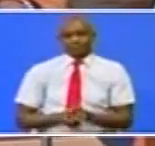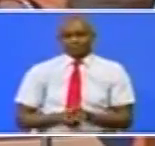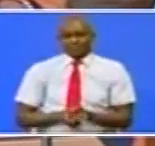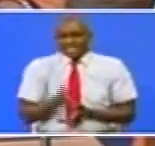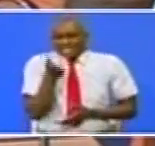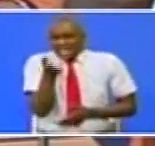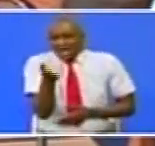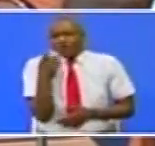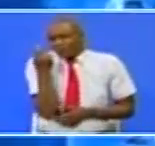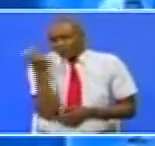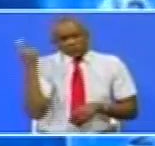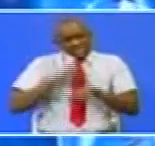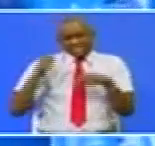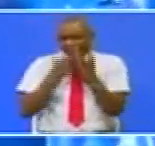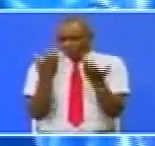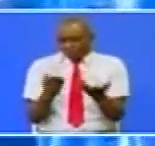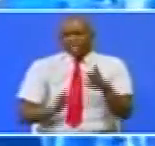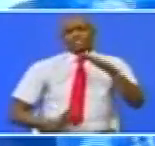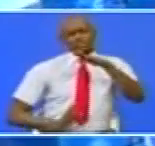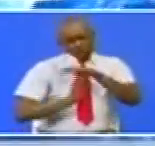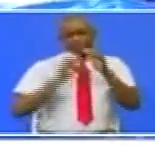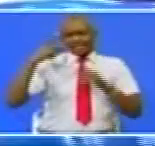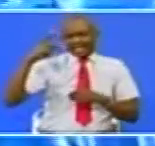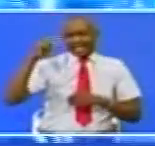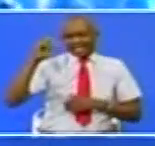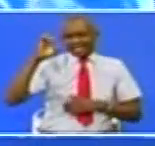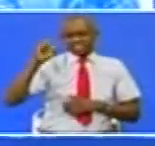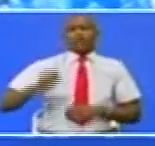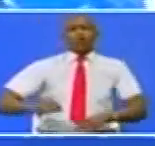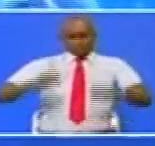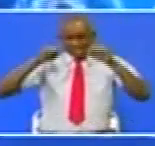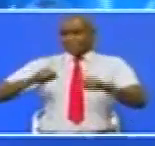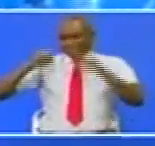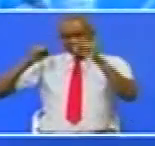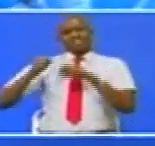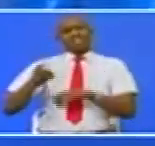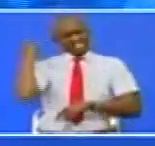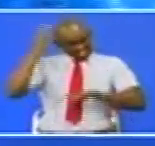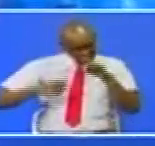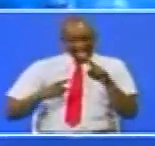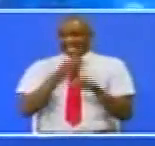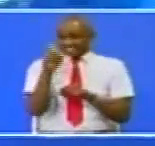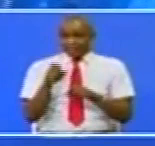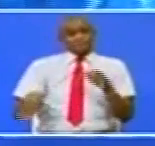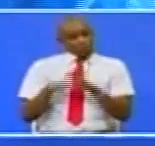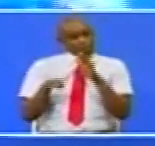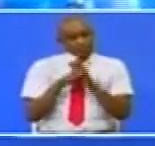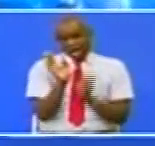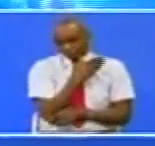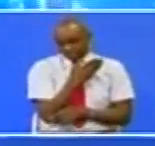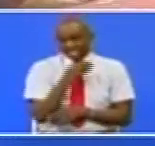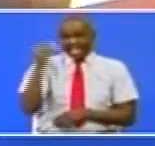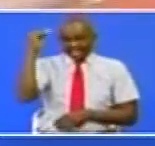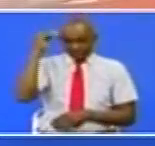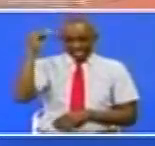Just days after it emerged that top Kenya National Examination Council officials leaked last year's national exams,